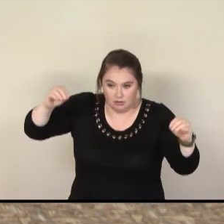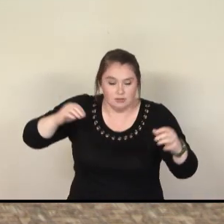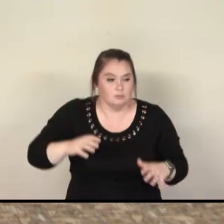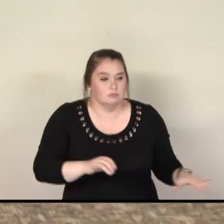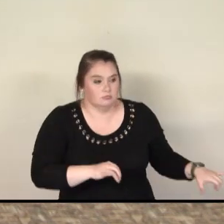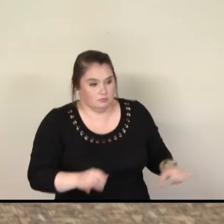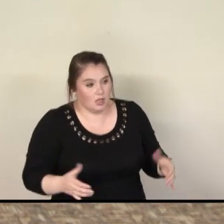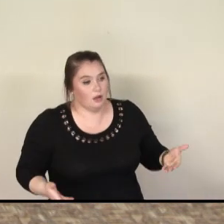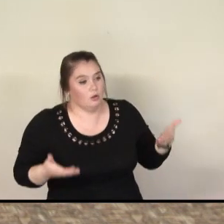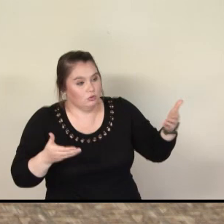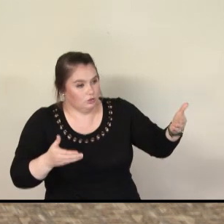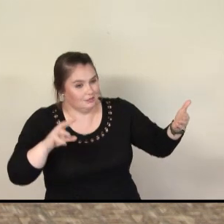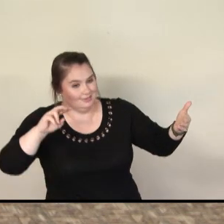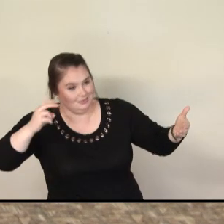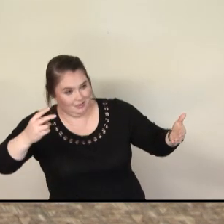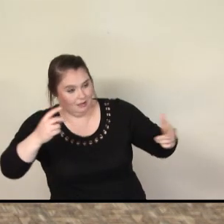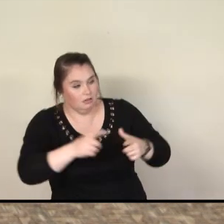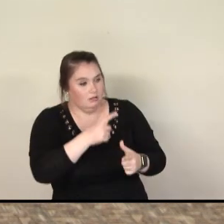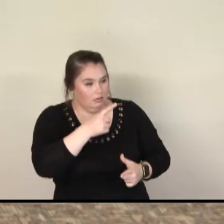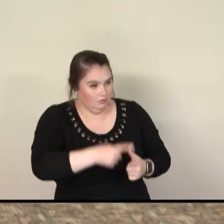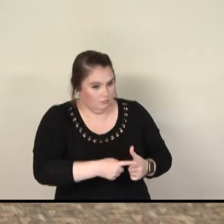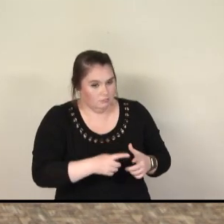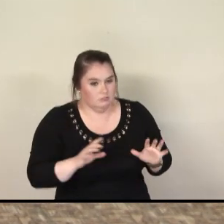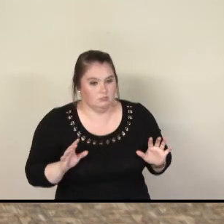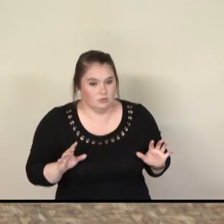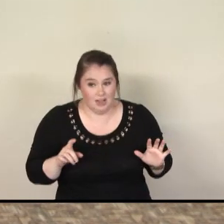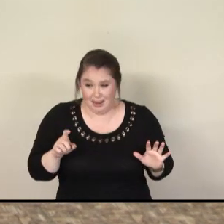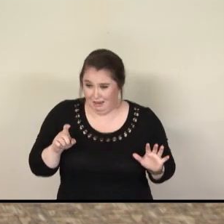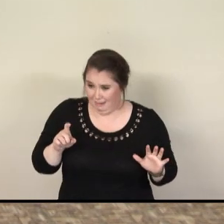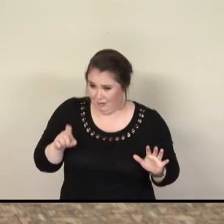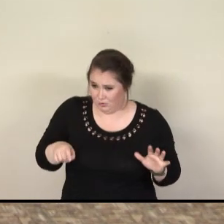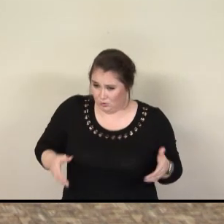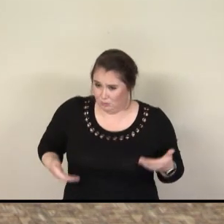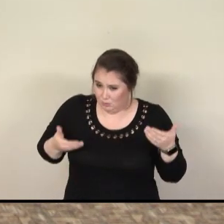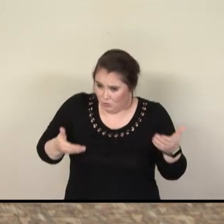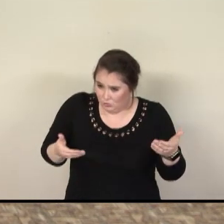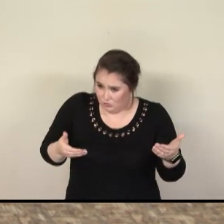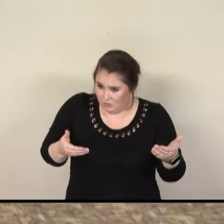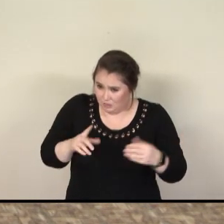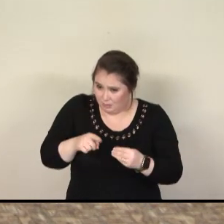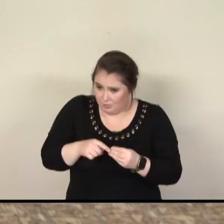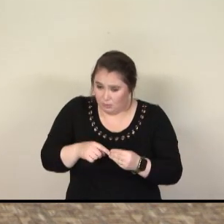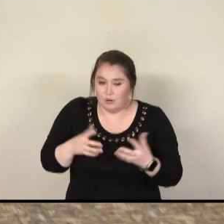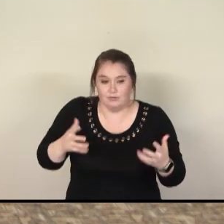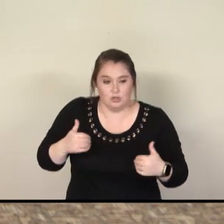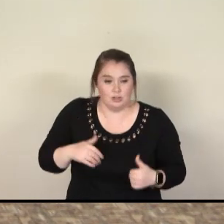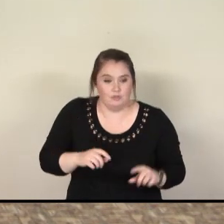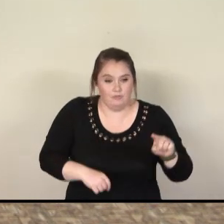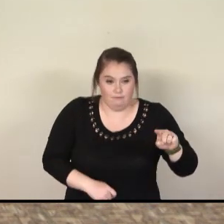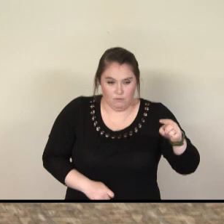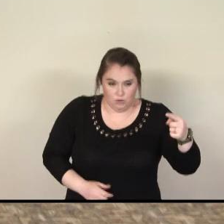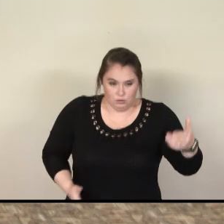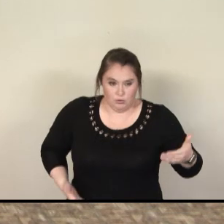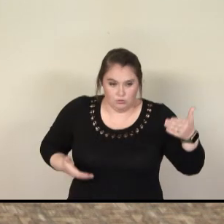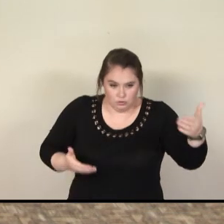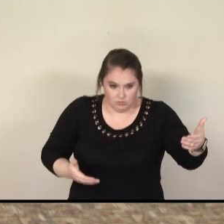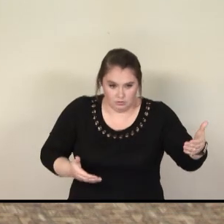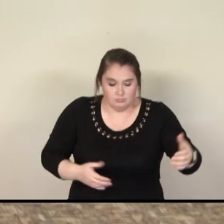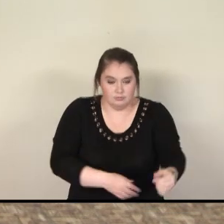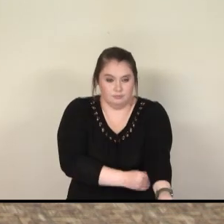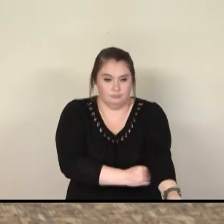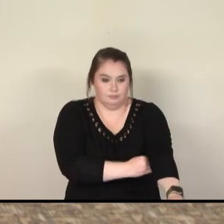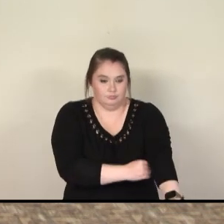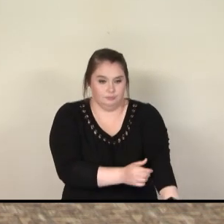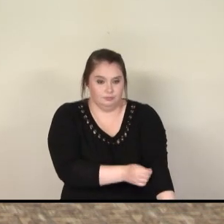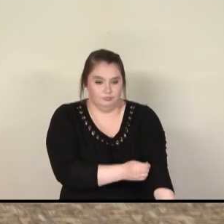motion to table it, and a second, and then there'd have to. Well, we have a first motion already in play. Okay. The And chair's